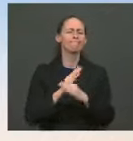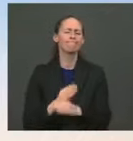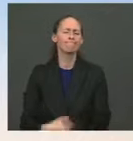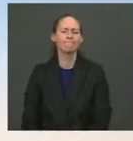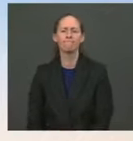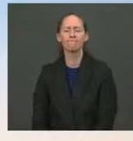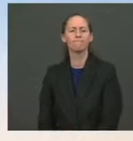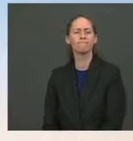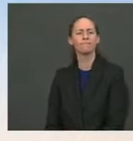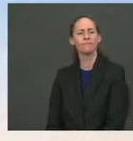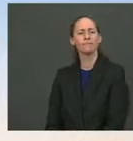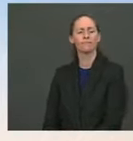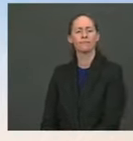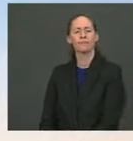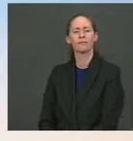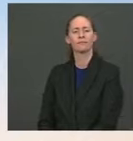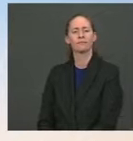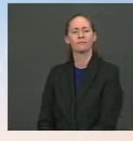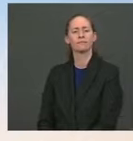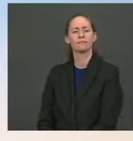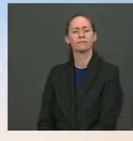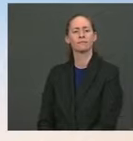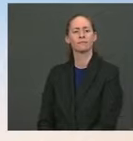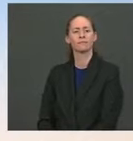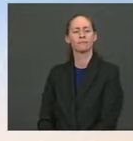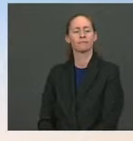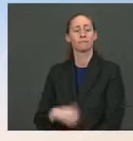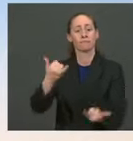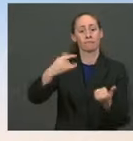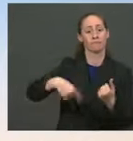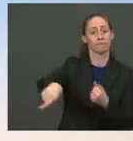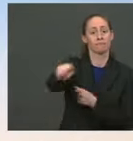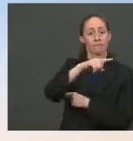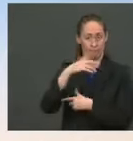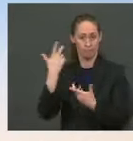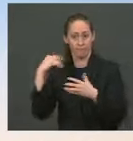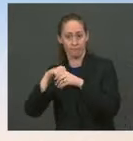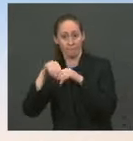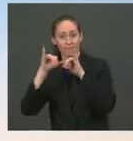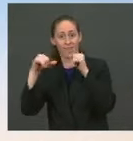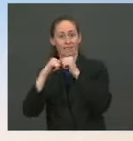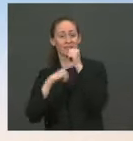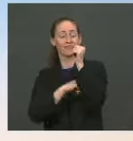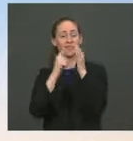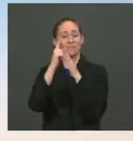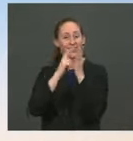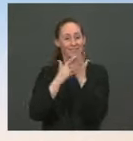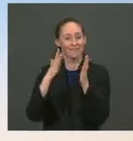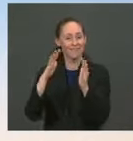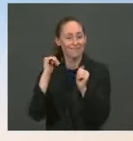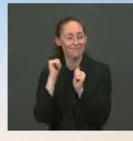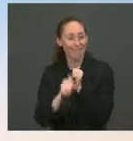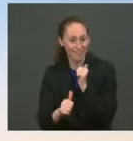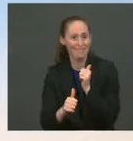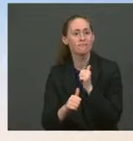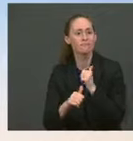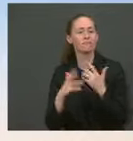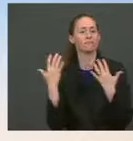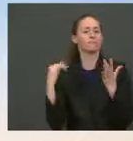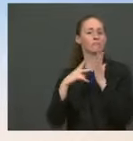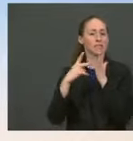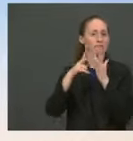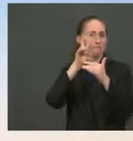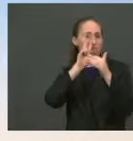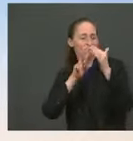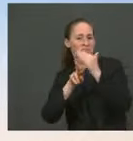the infrastructure bill, how much can the American people expect that inflation will be reduced as a result of that over the next 12 months, say?